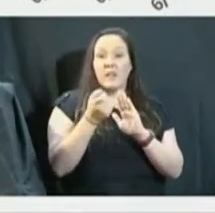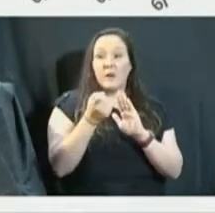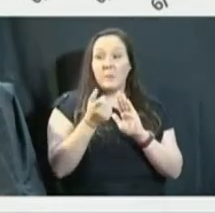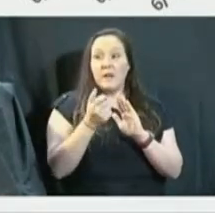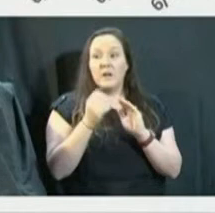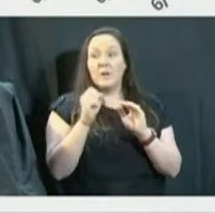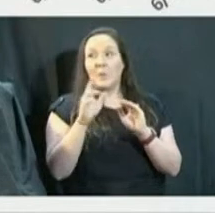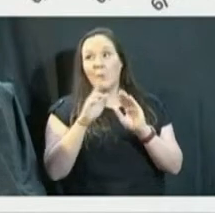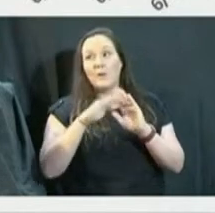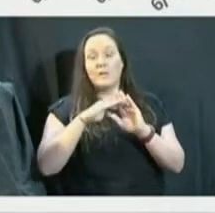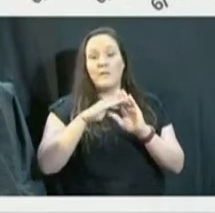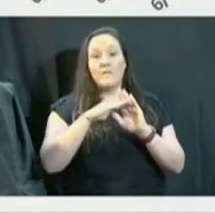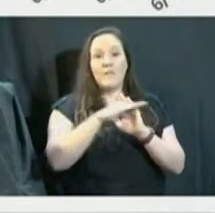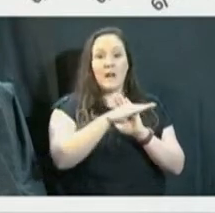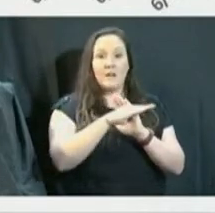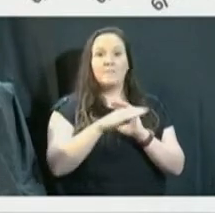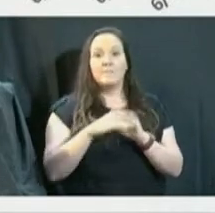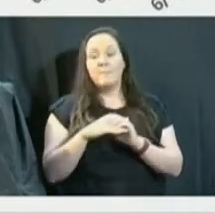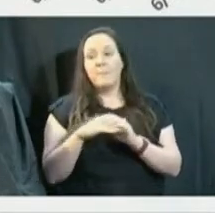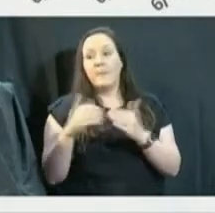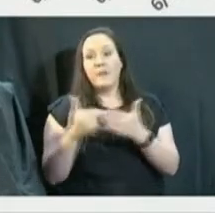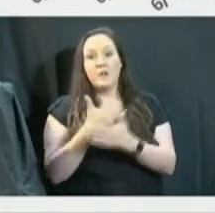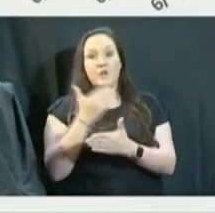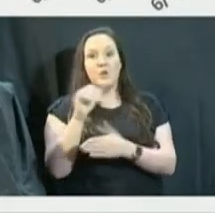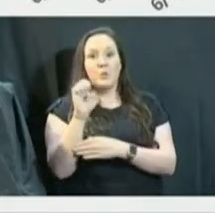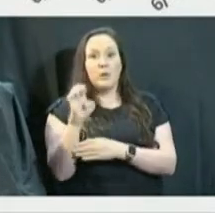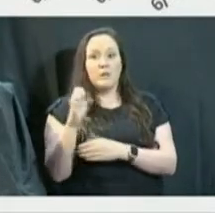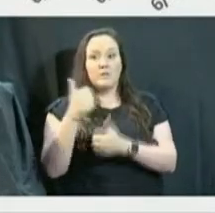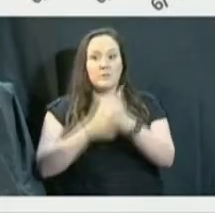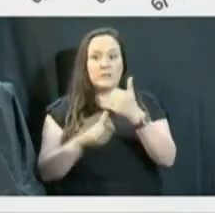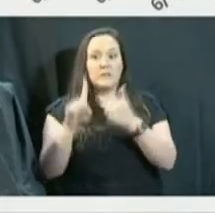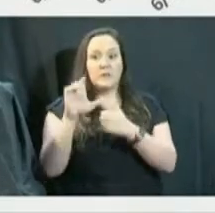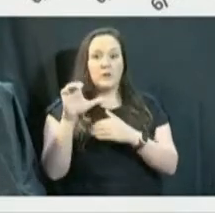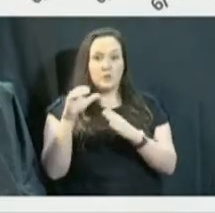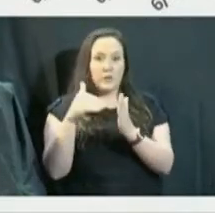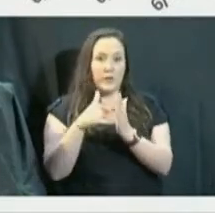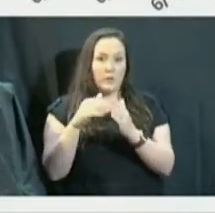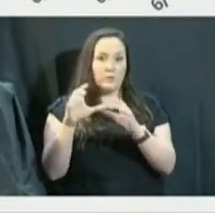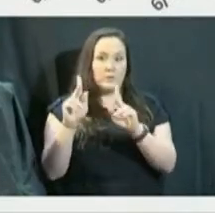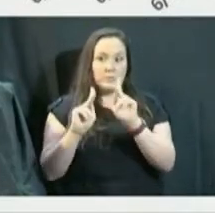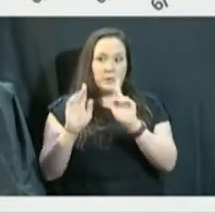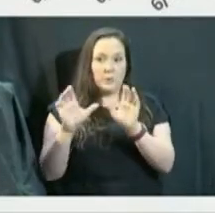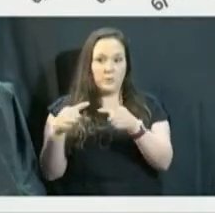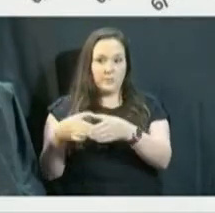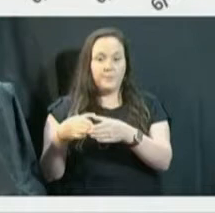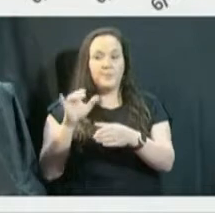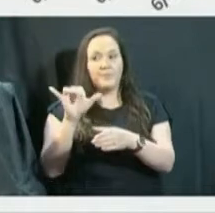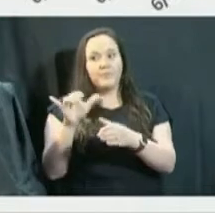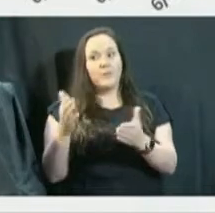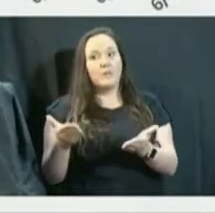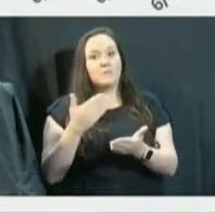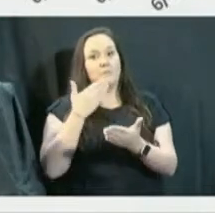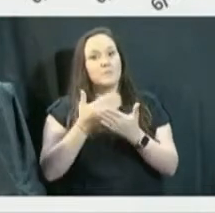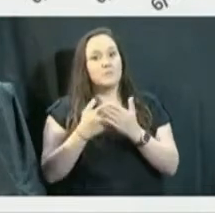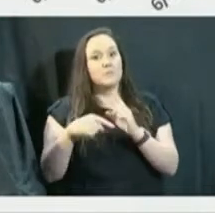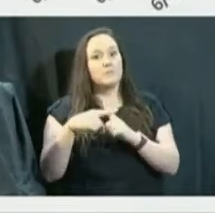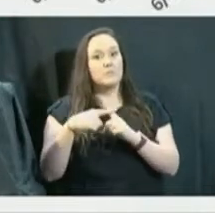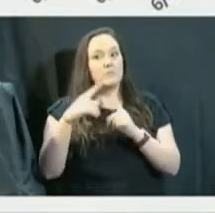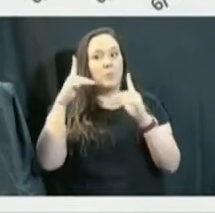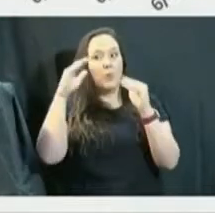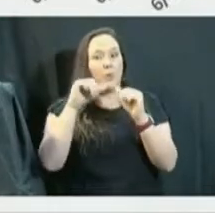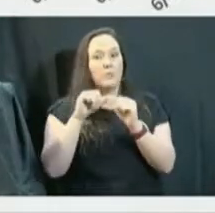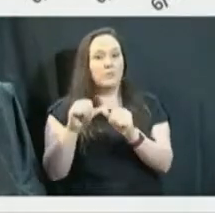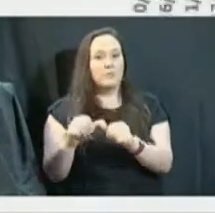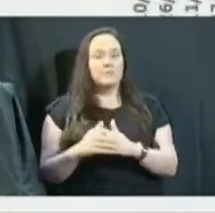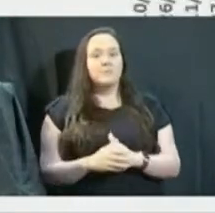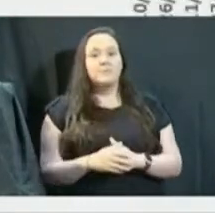least flattening out somewhat in our new cases per 100,000. So that's encouraging. We hope that trend continues.